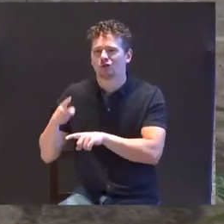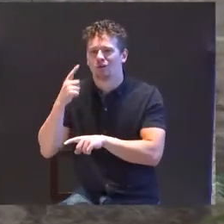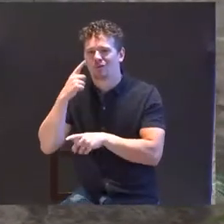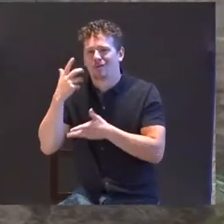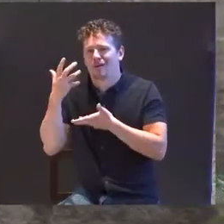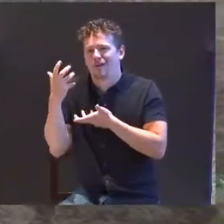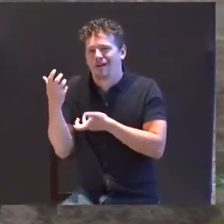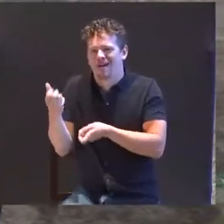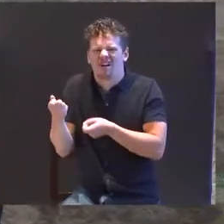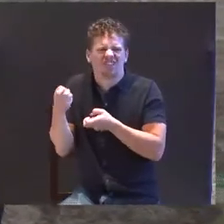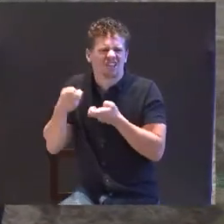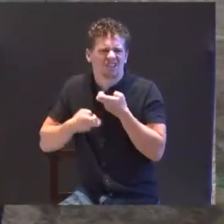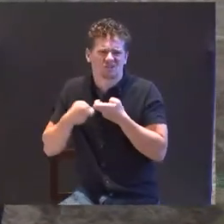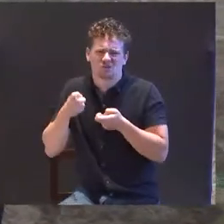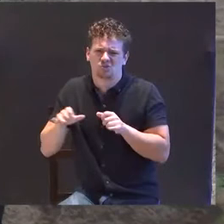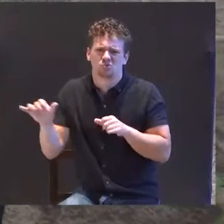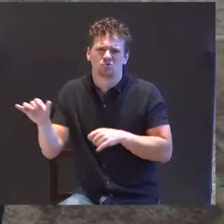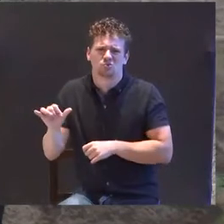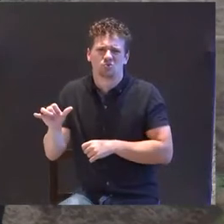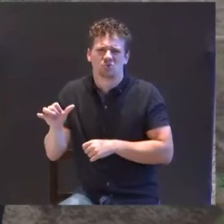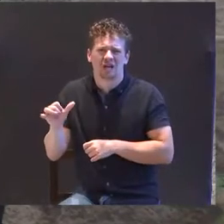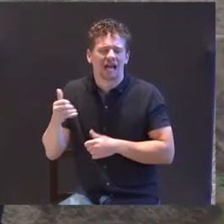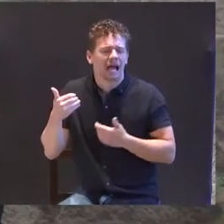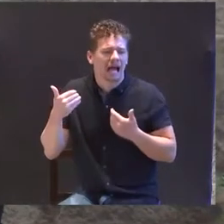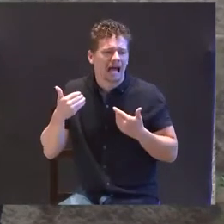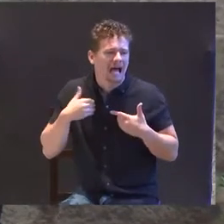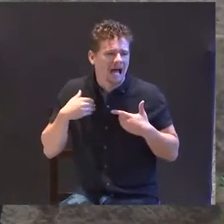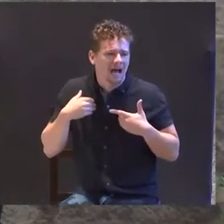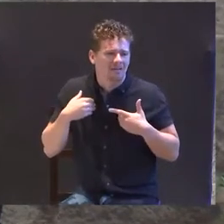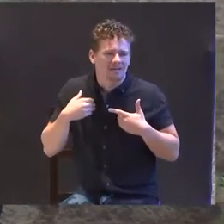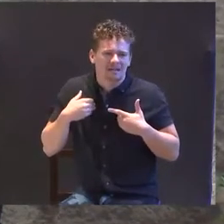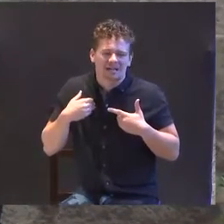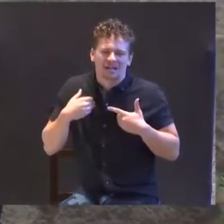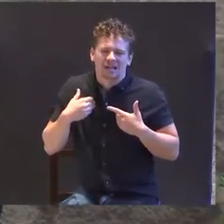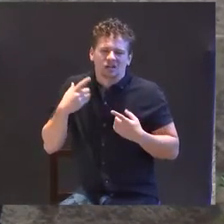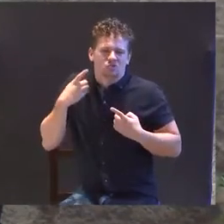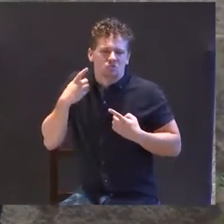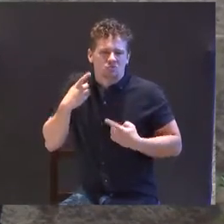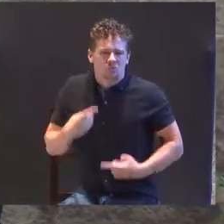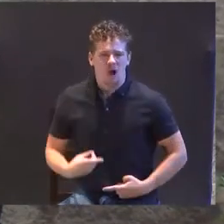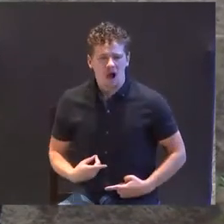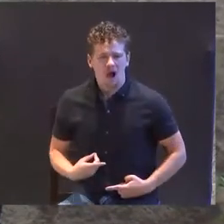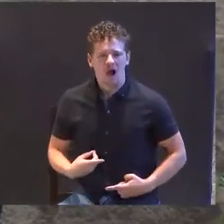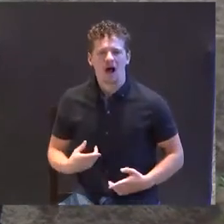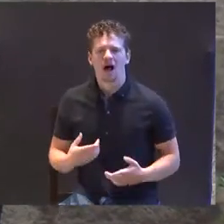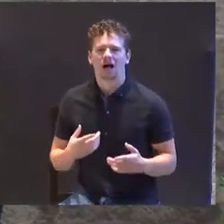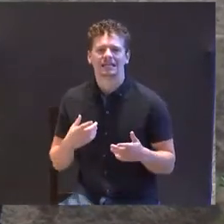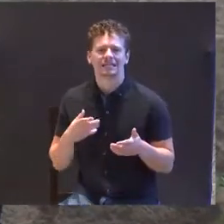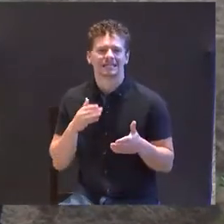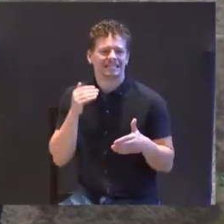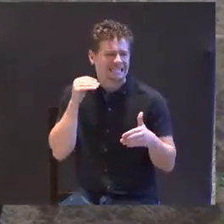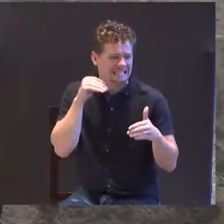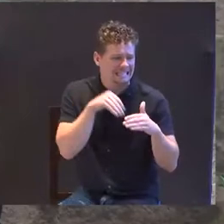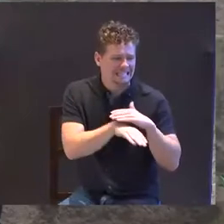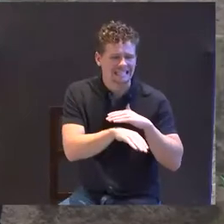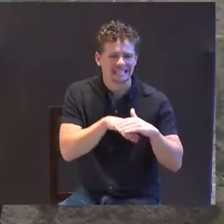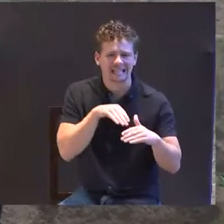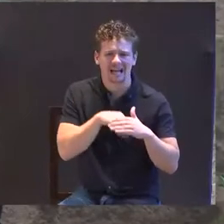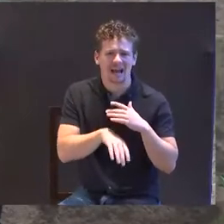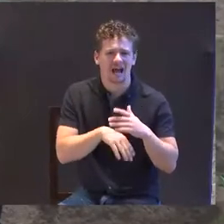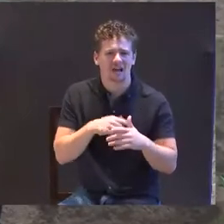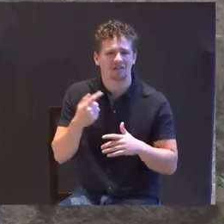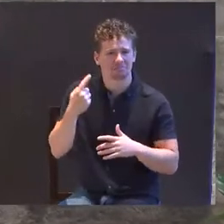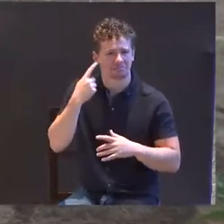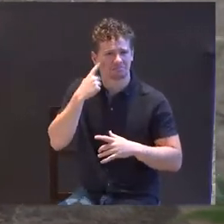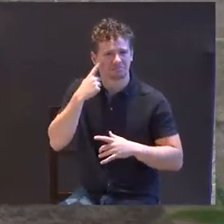well. And he suffered depression, and he was in and out of institutions as well.